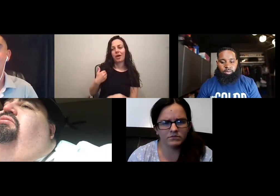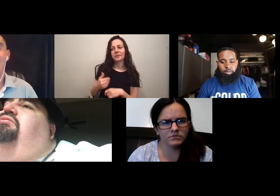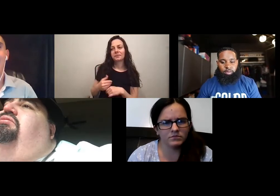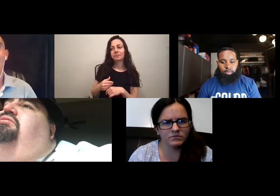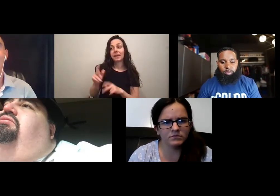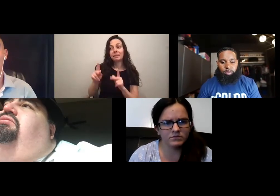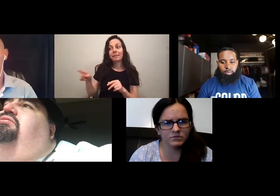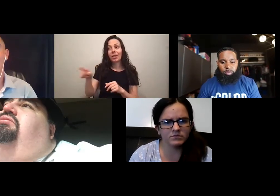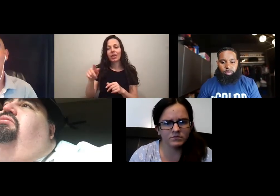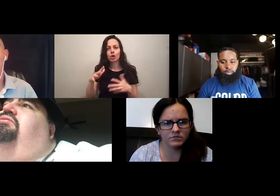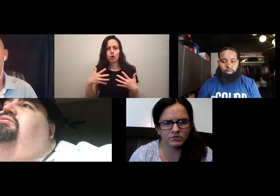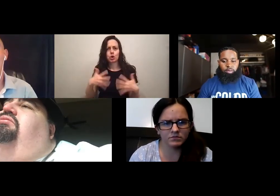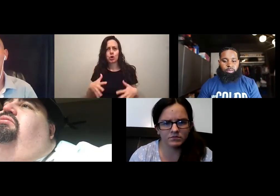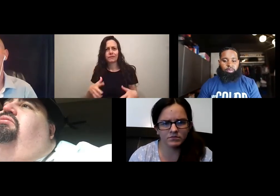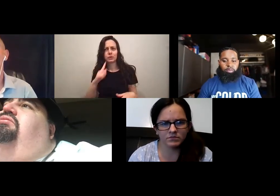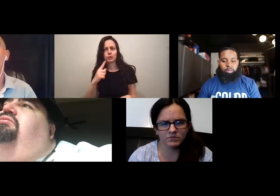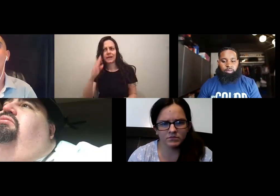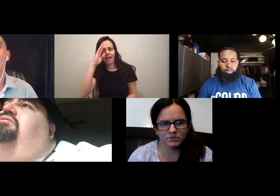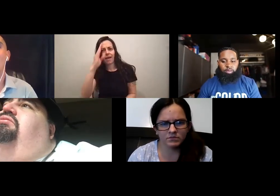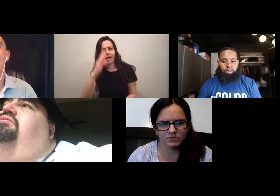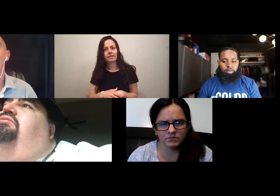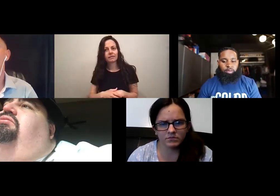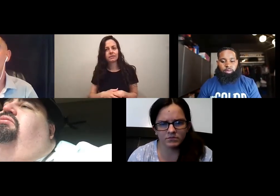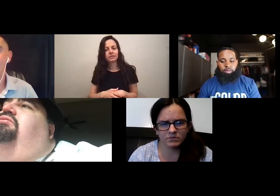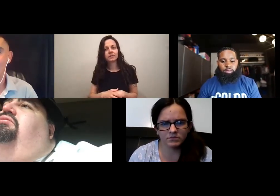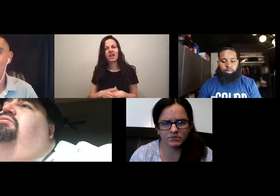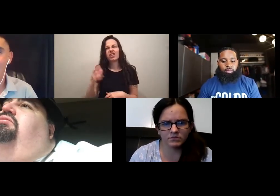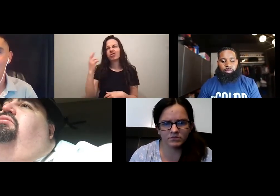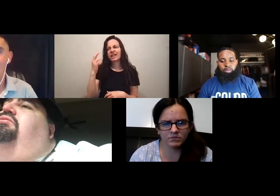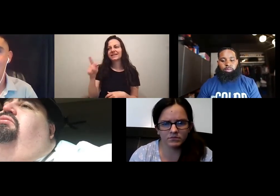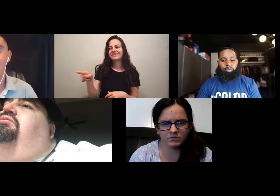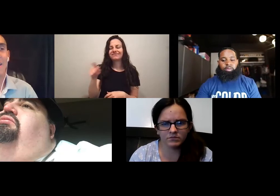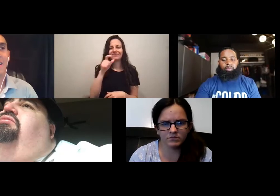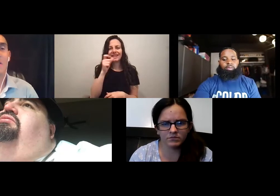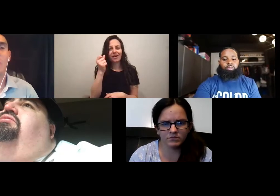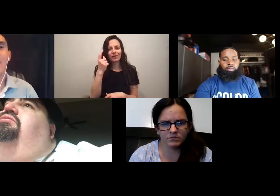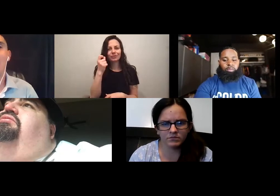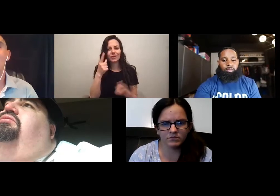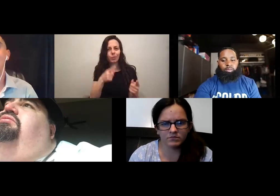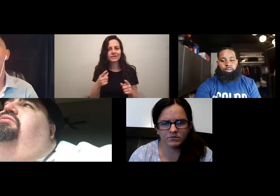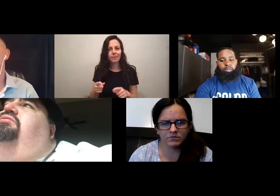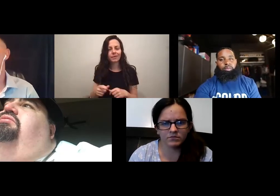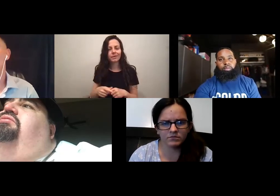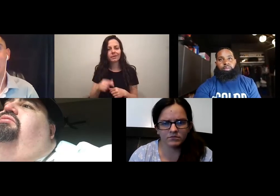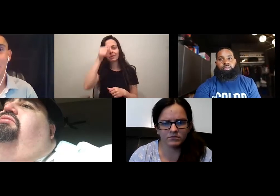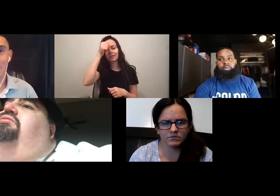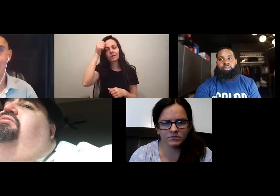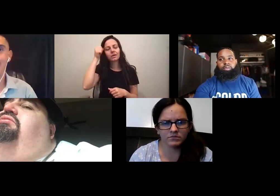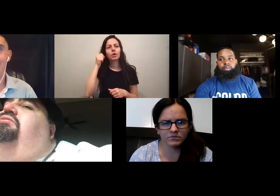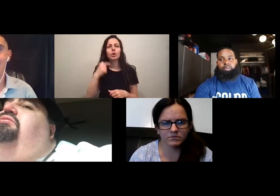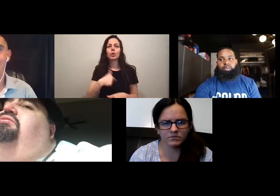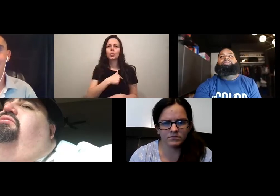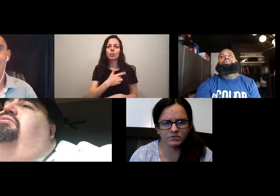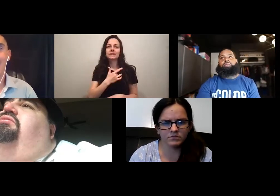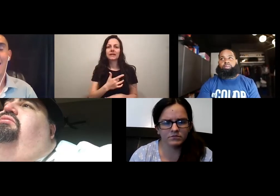me. And I realized that people may not always understand what's happening, and we have a tendency to fear what we don't